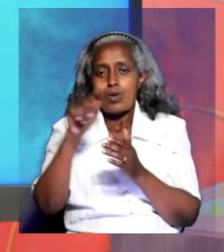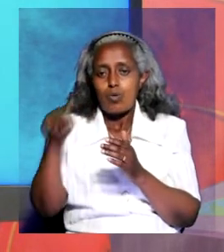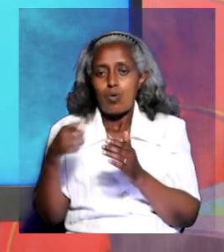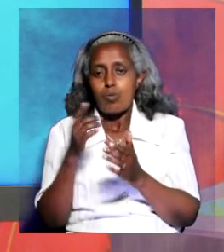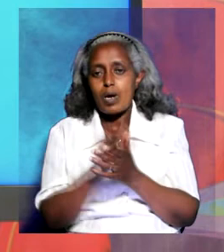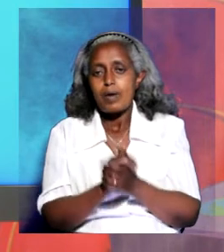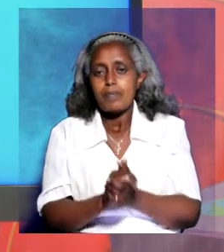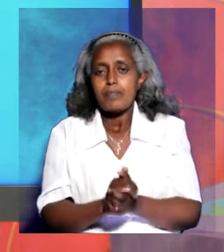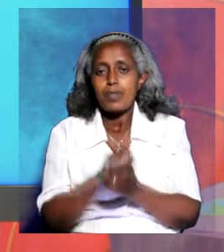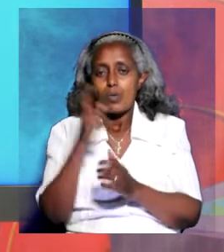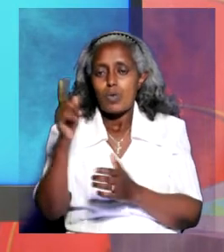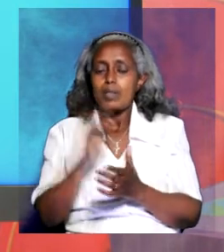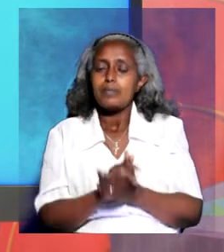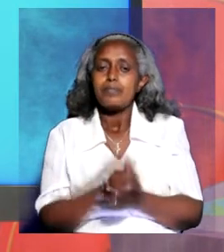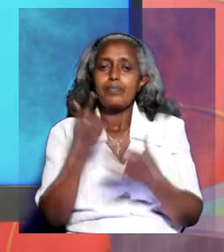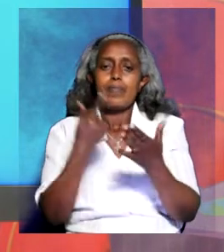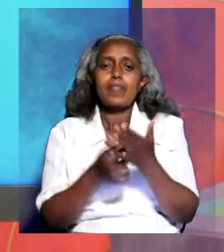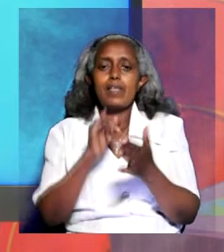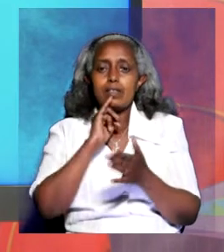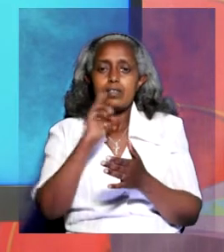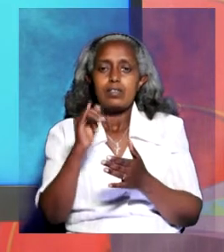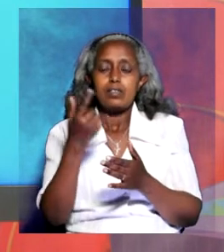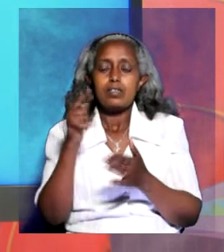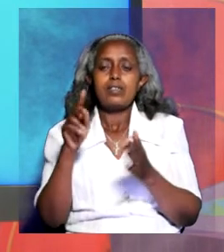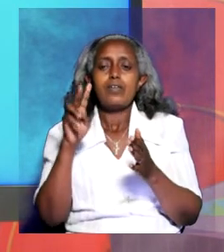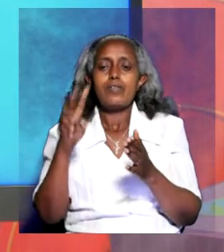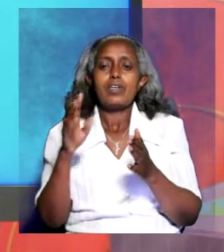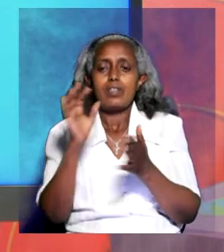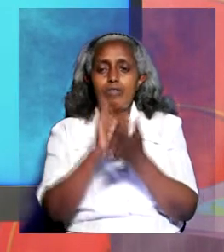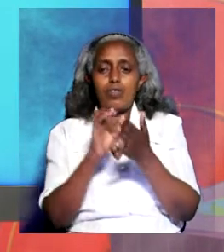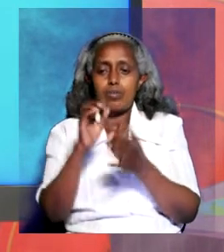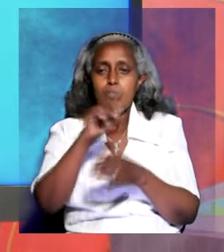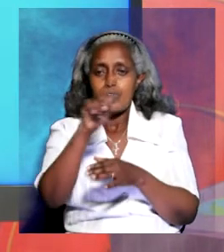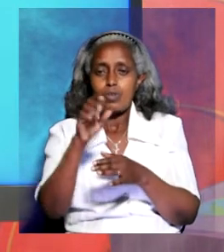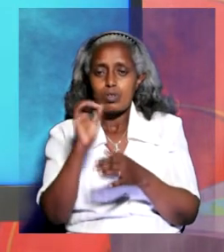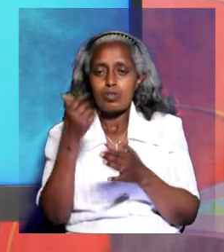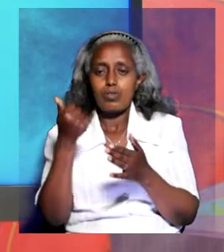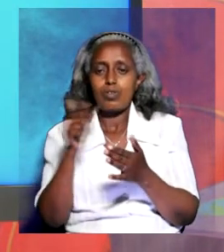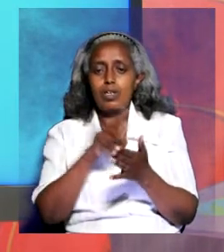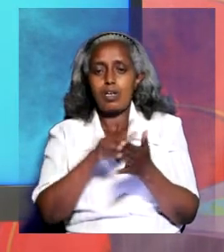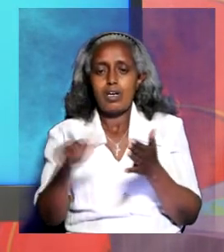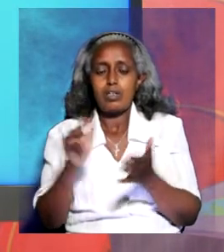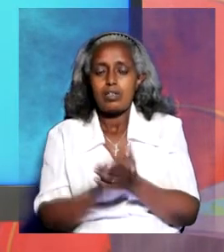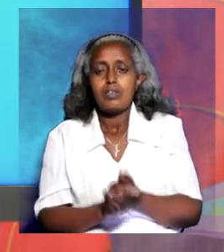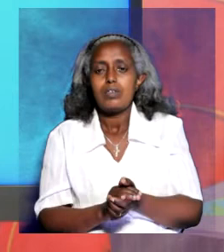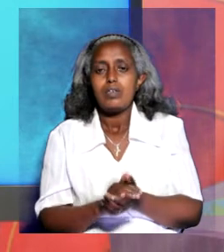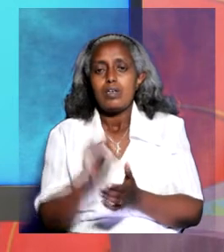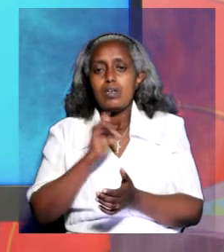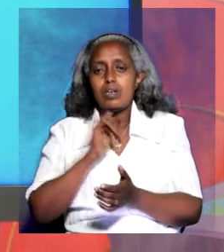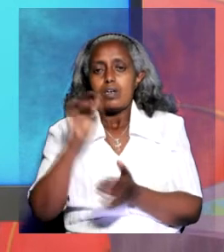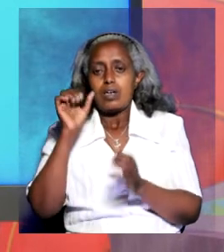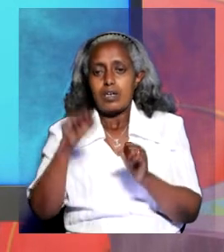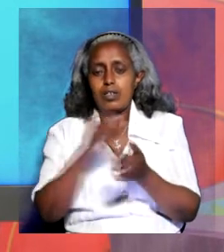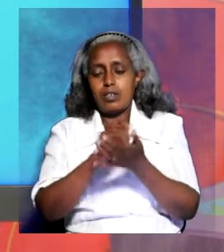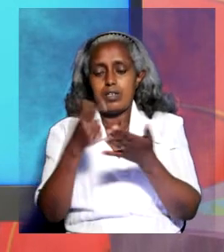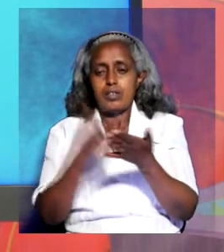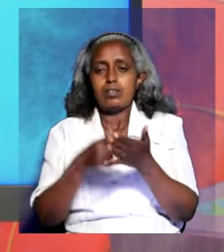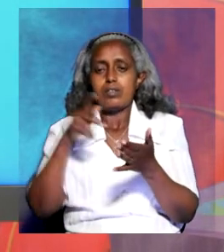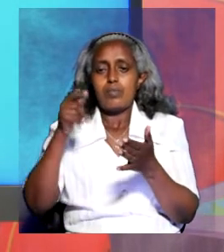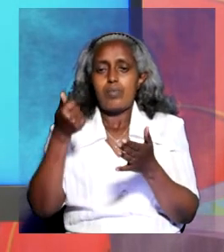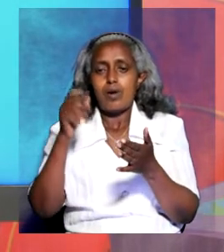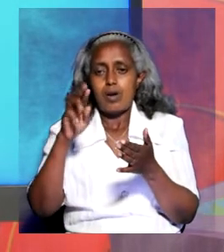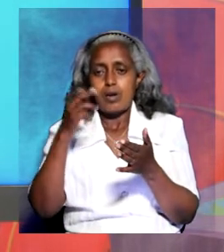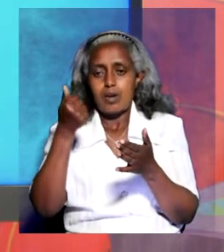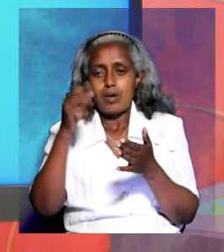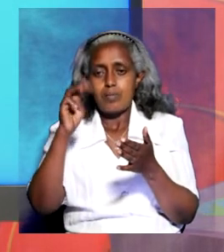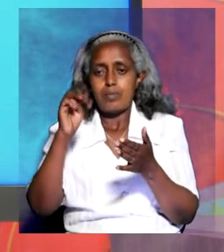comma 1. This is the vector form of equation of the line. I can write this in a parametric form, in